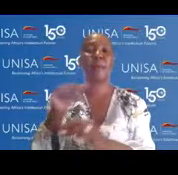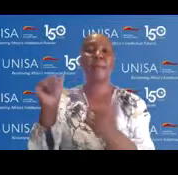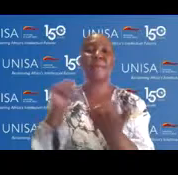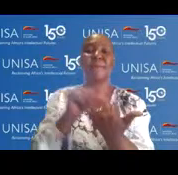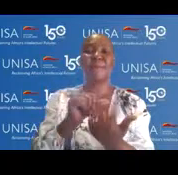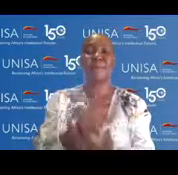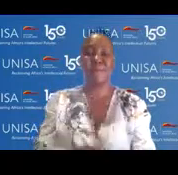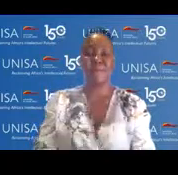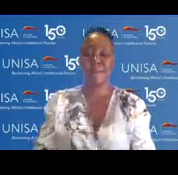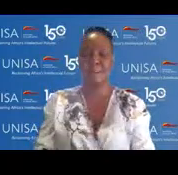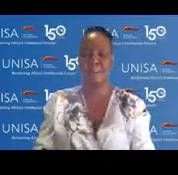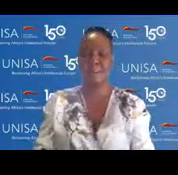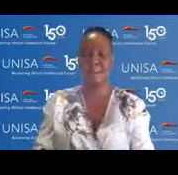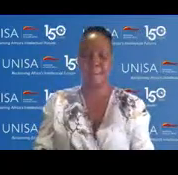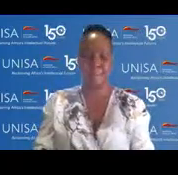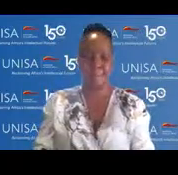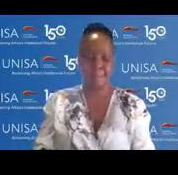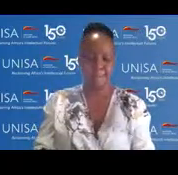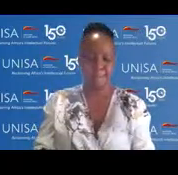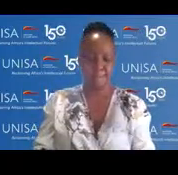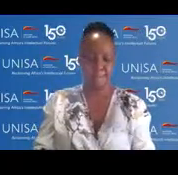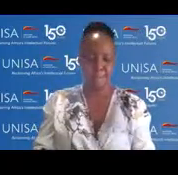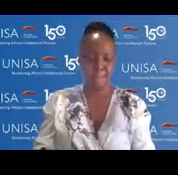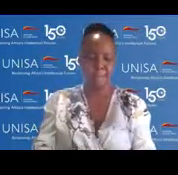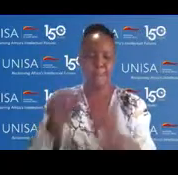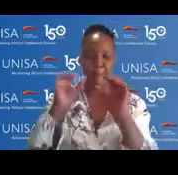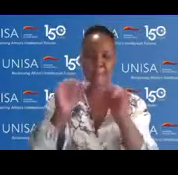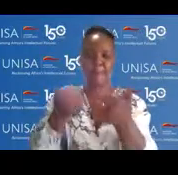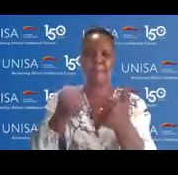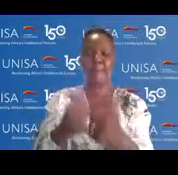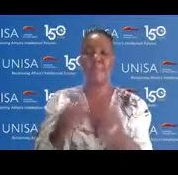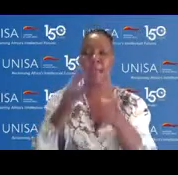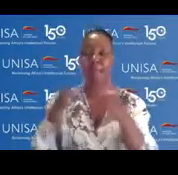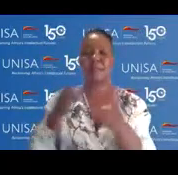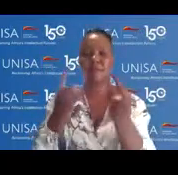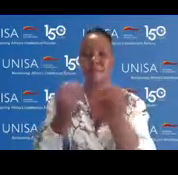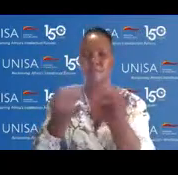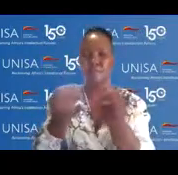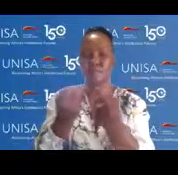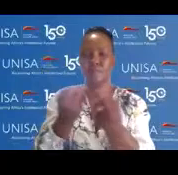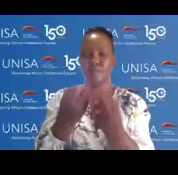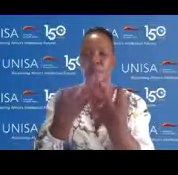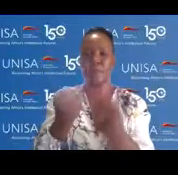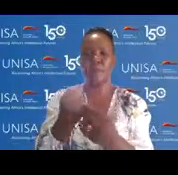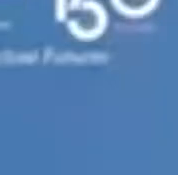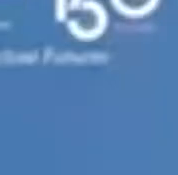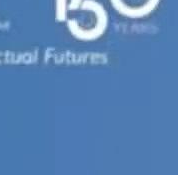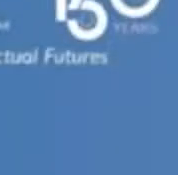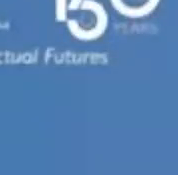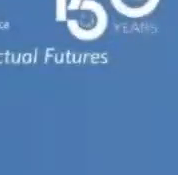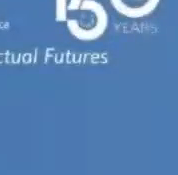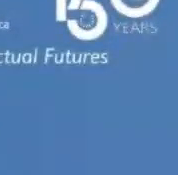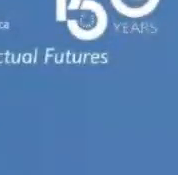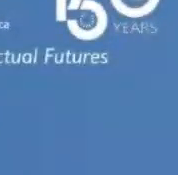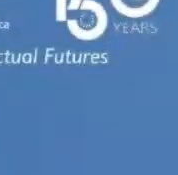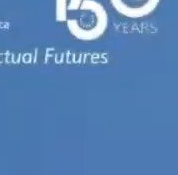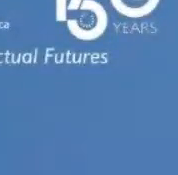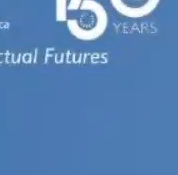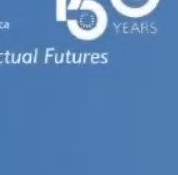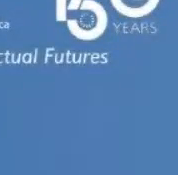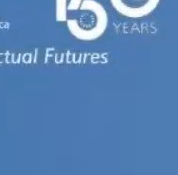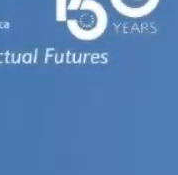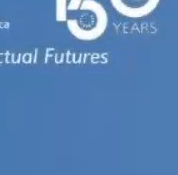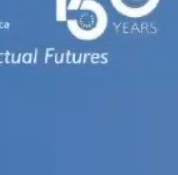Benele. Okay, great stuff, Benele. So I've covered quite a few of the items, Benele. So for example, let me just run